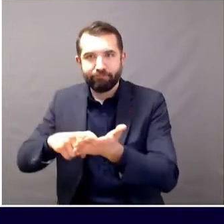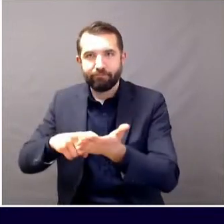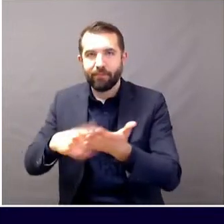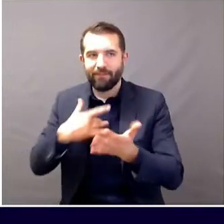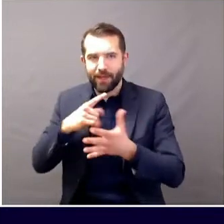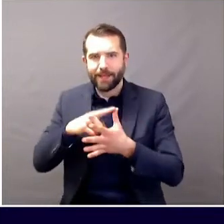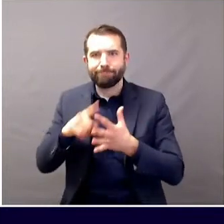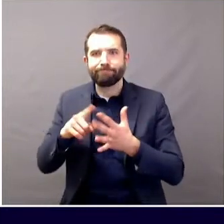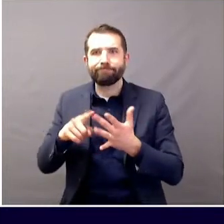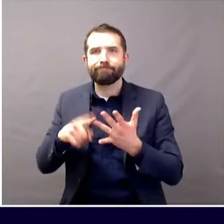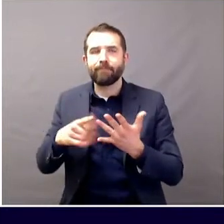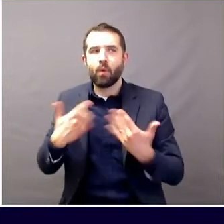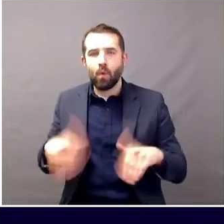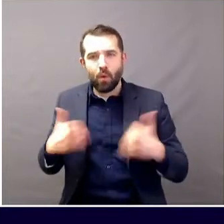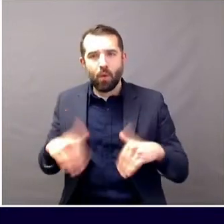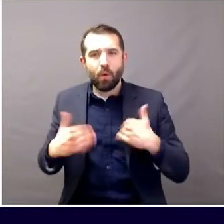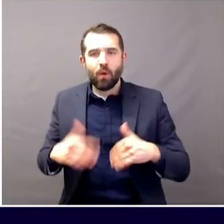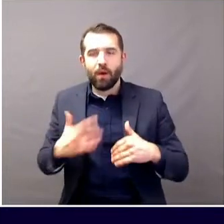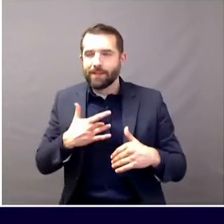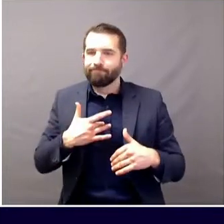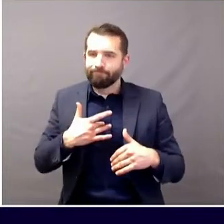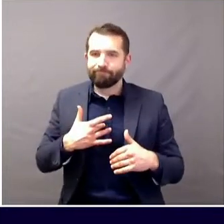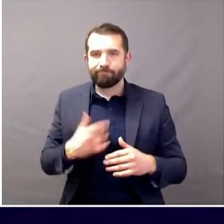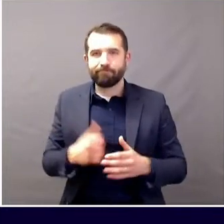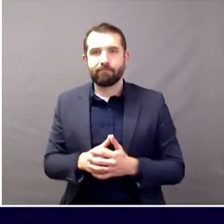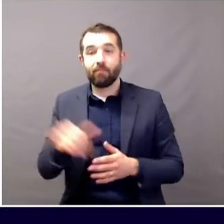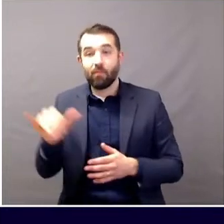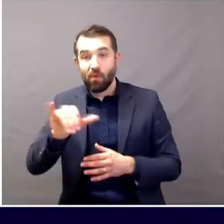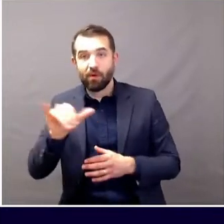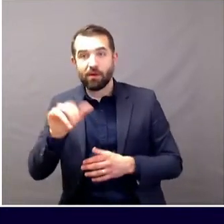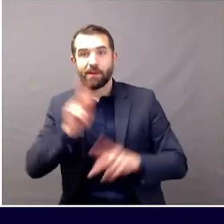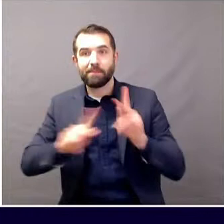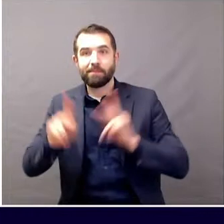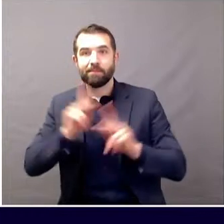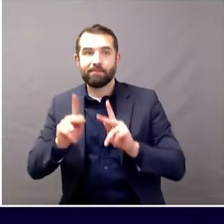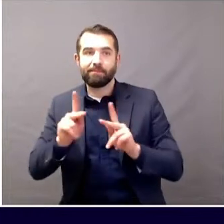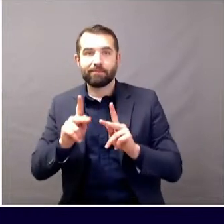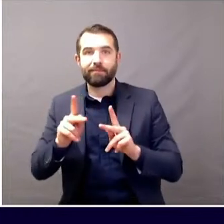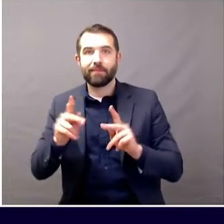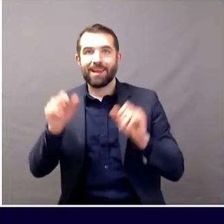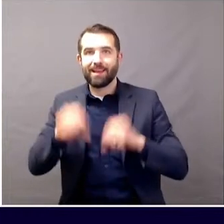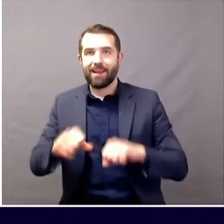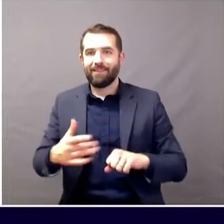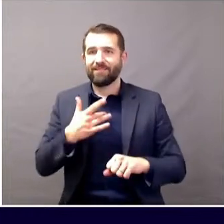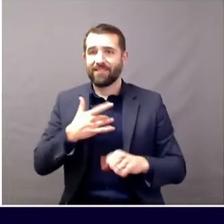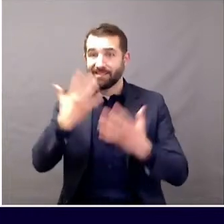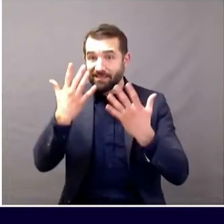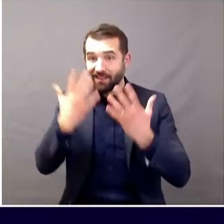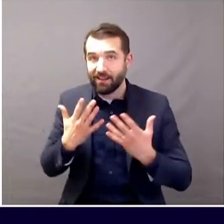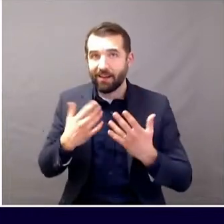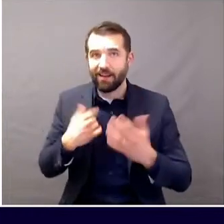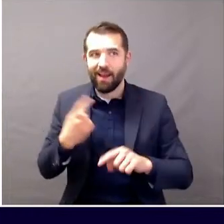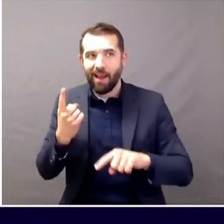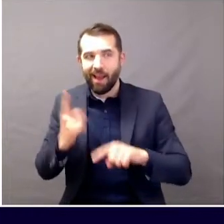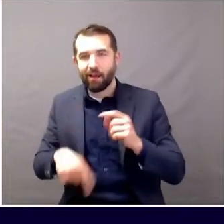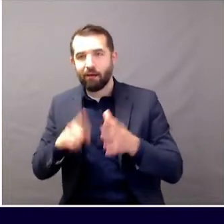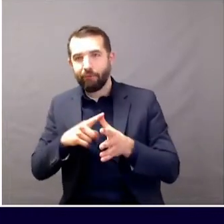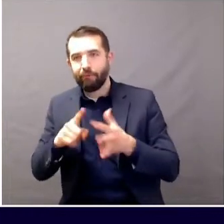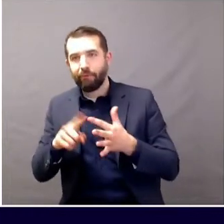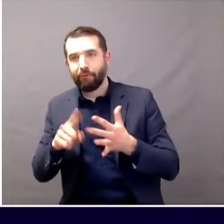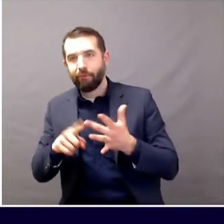to be sad or to be stressed out about the things that we don't have access to. But the way that we shift our frame to think